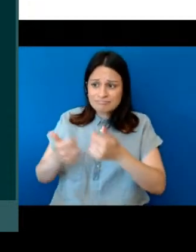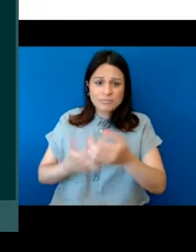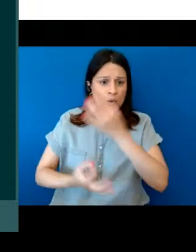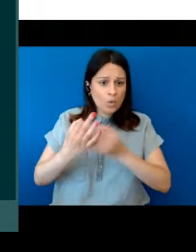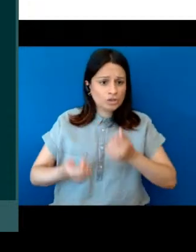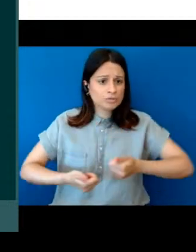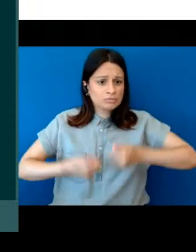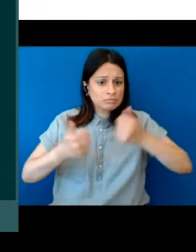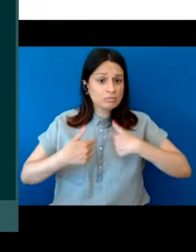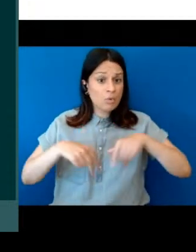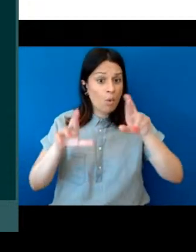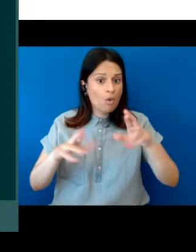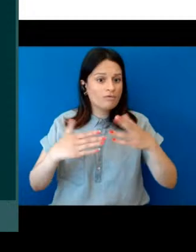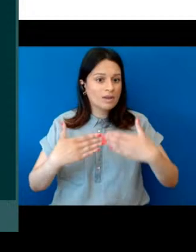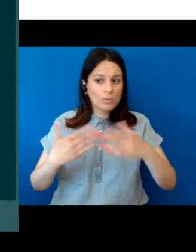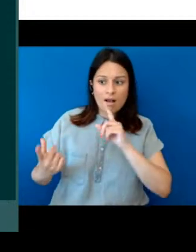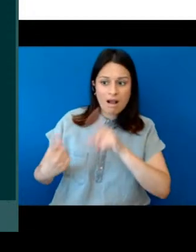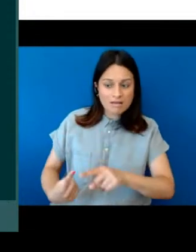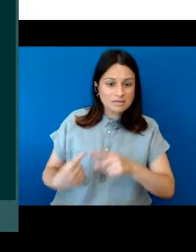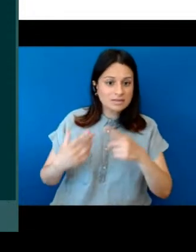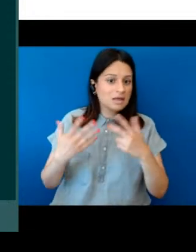they'll be answered at